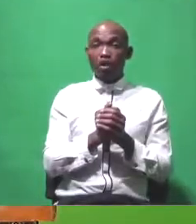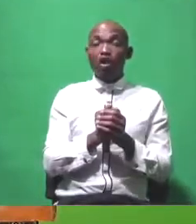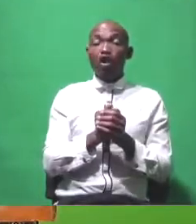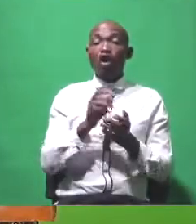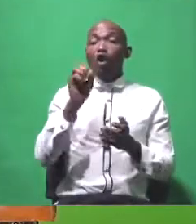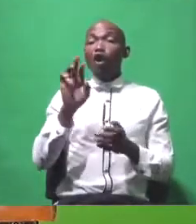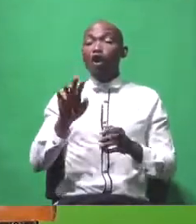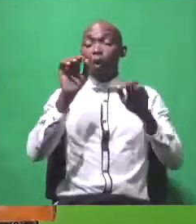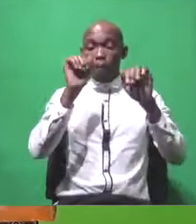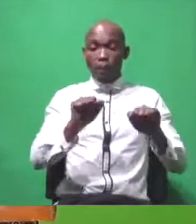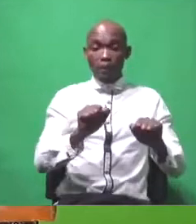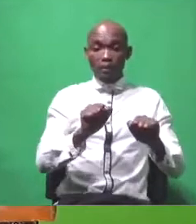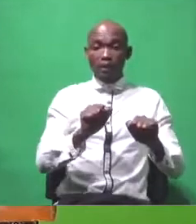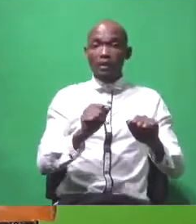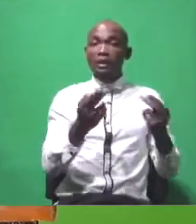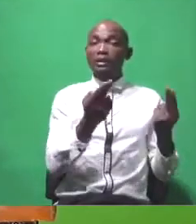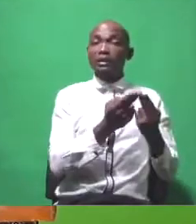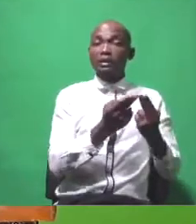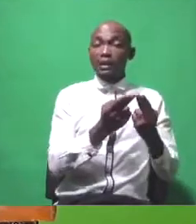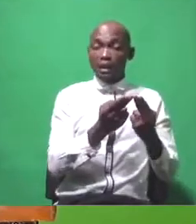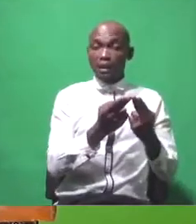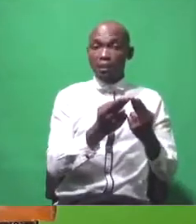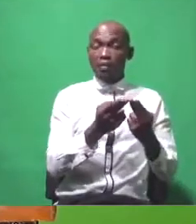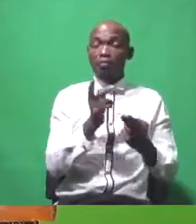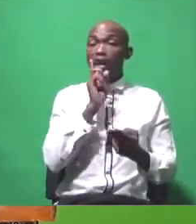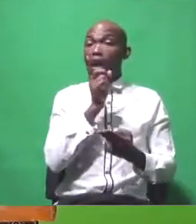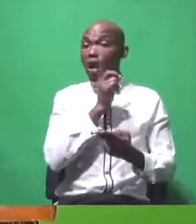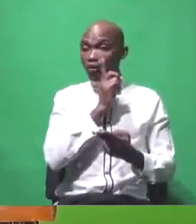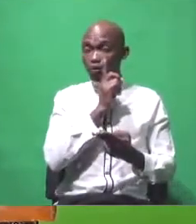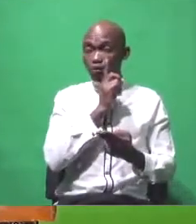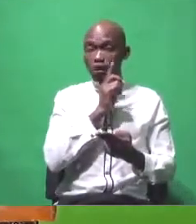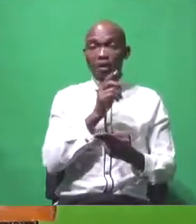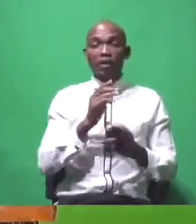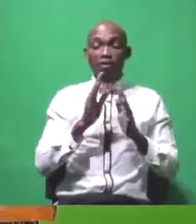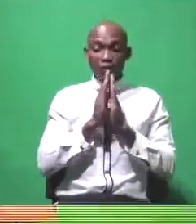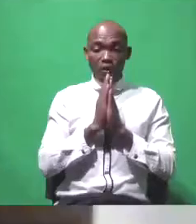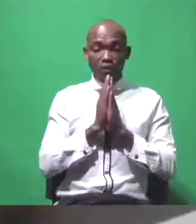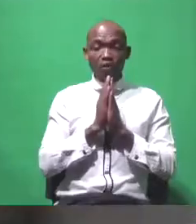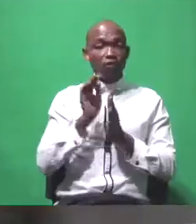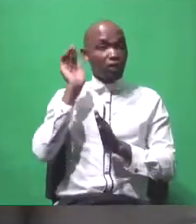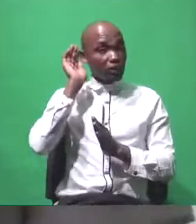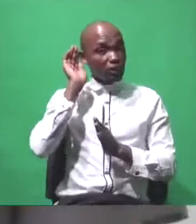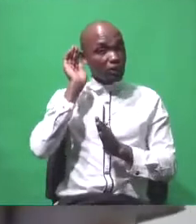or should give a nil balance. Okay,